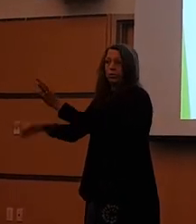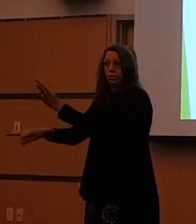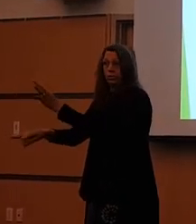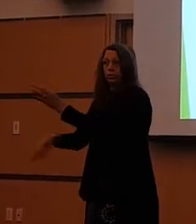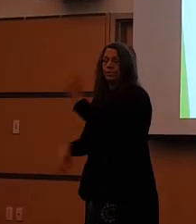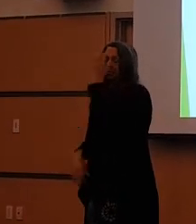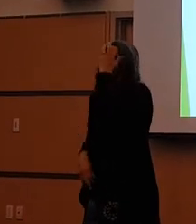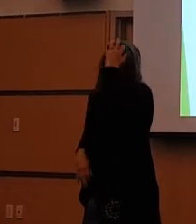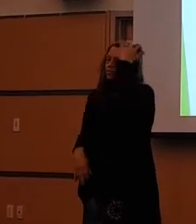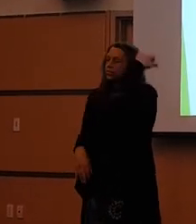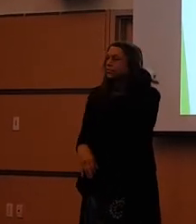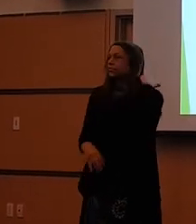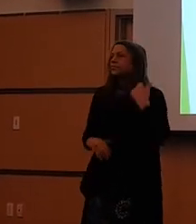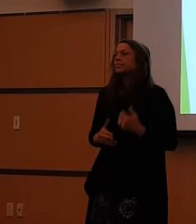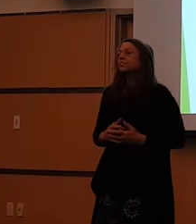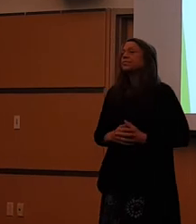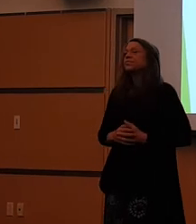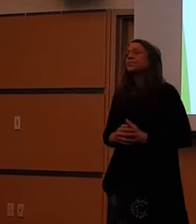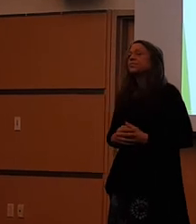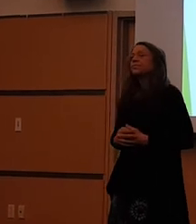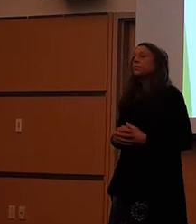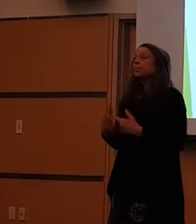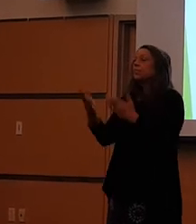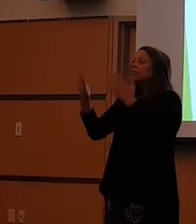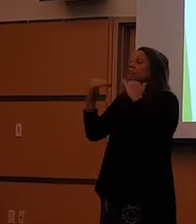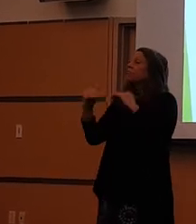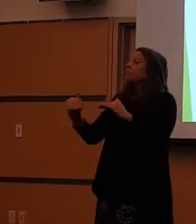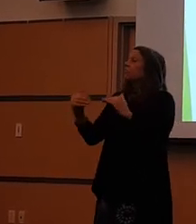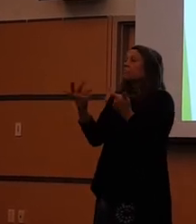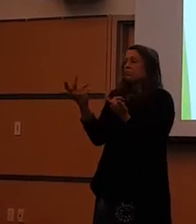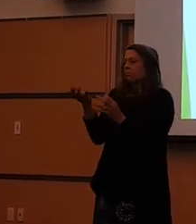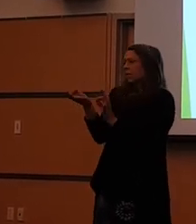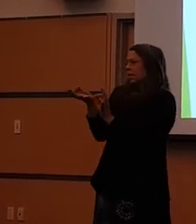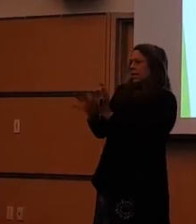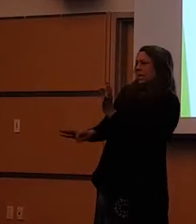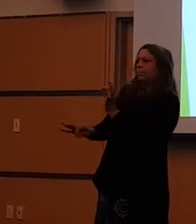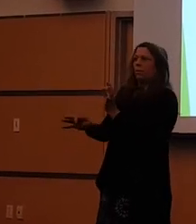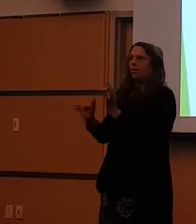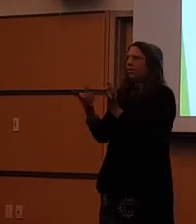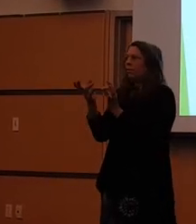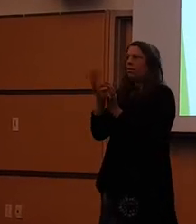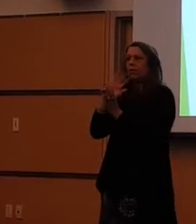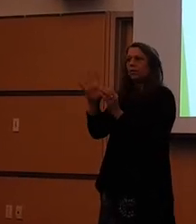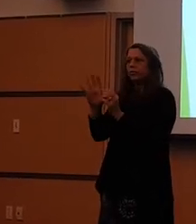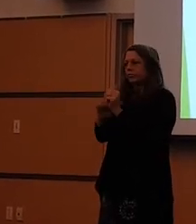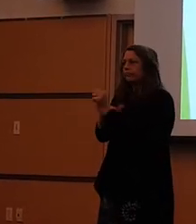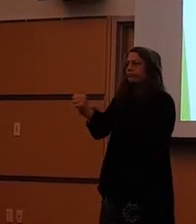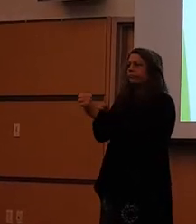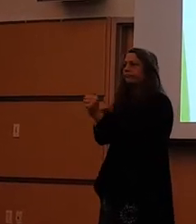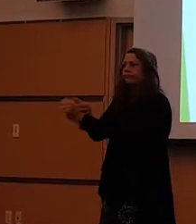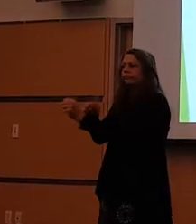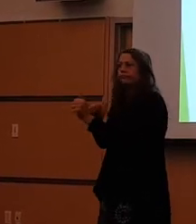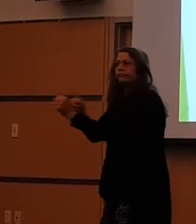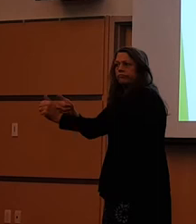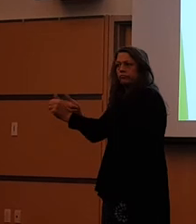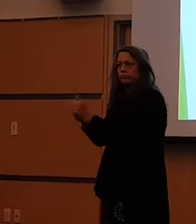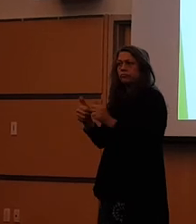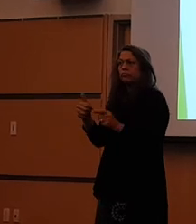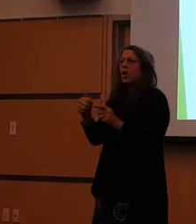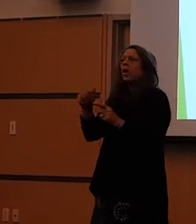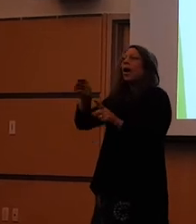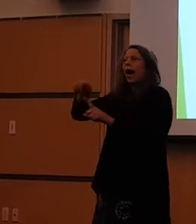It's going to be easy to maintain. I'm going to provide the interface for another department or some department to take care of